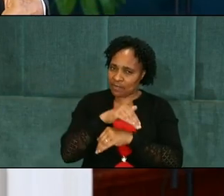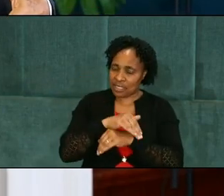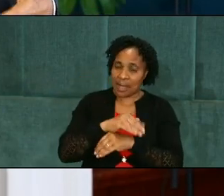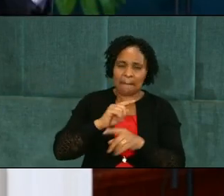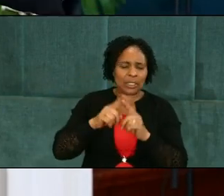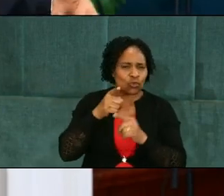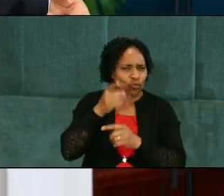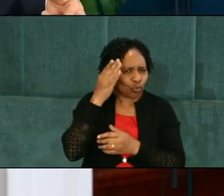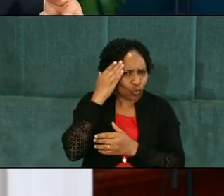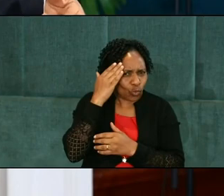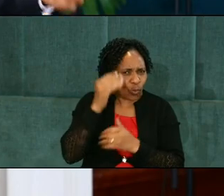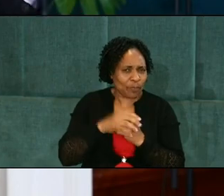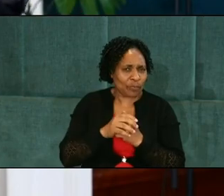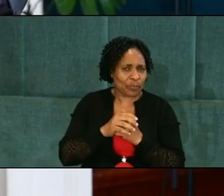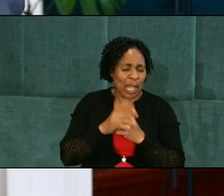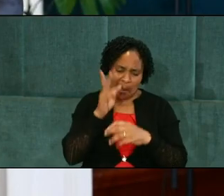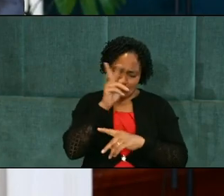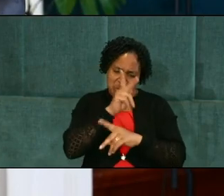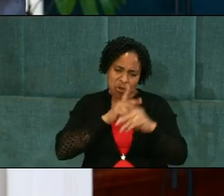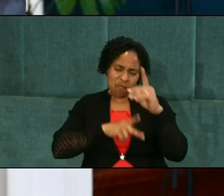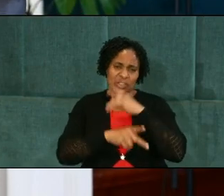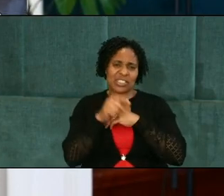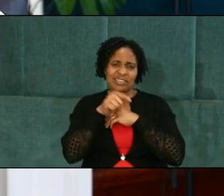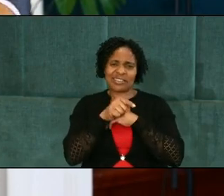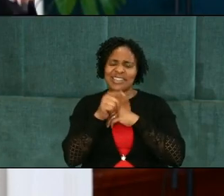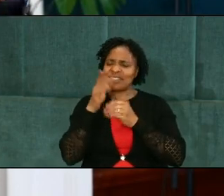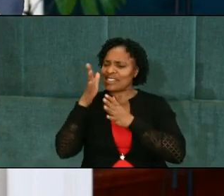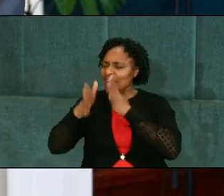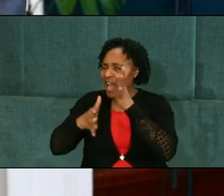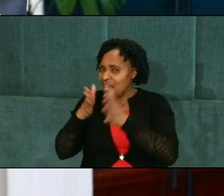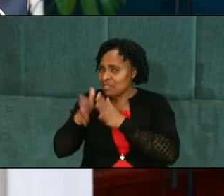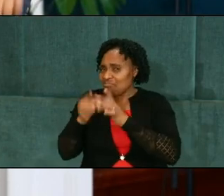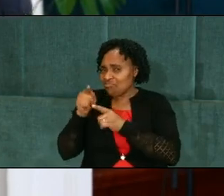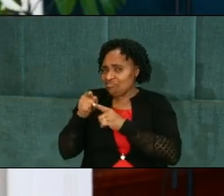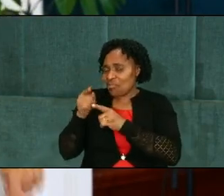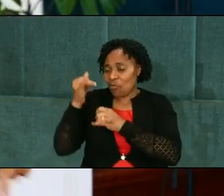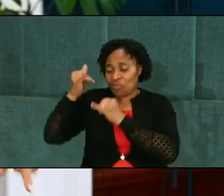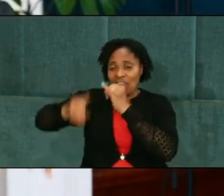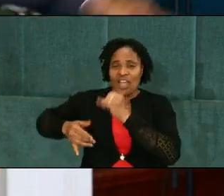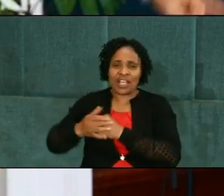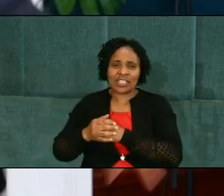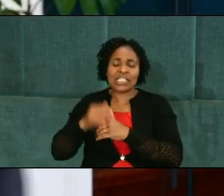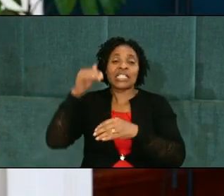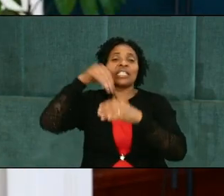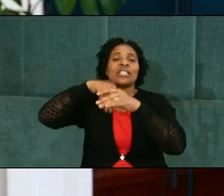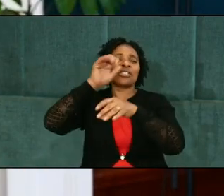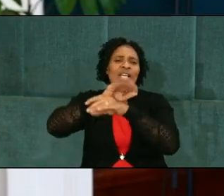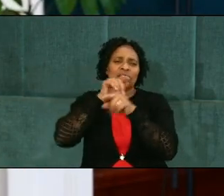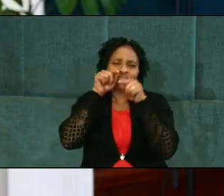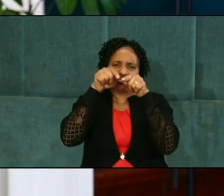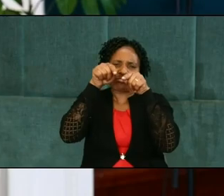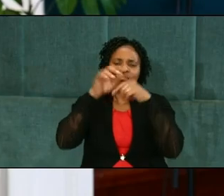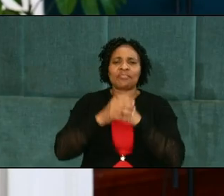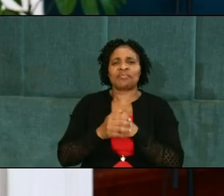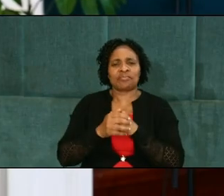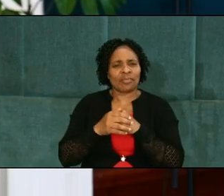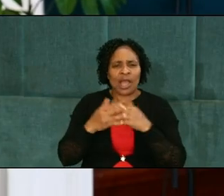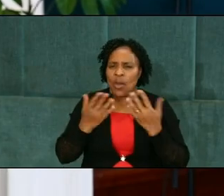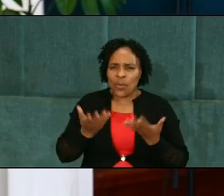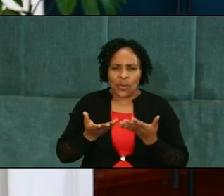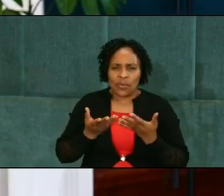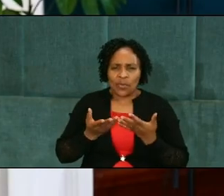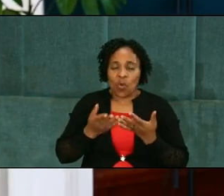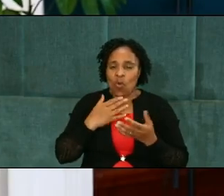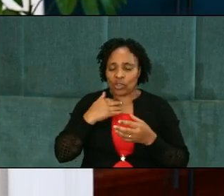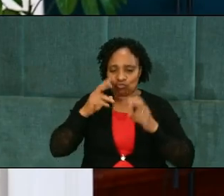that in prophecy, there are some signs of the end inside the church? That's what we're going to